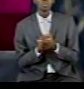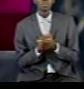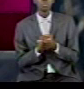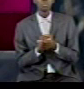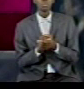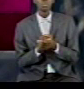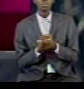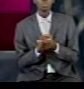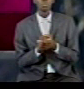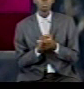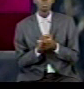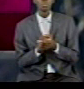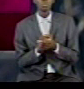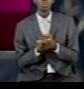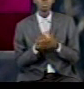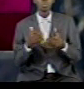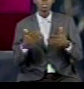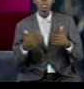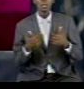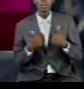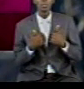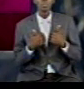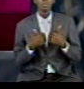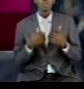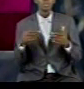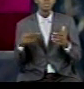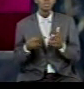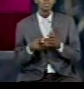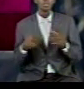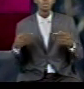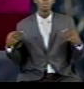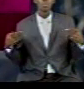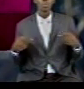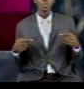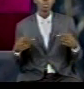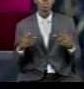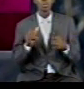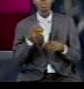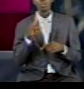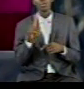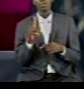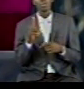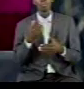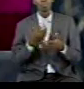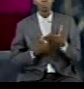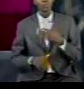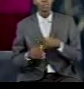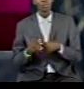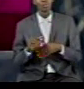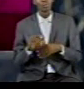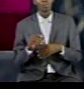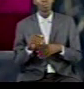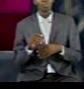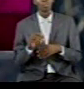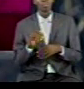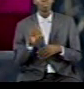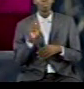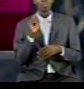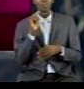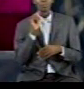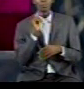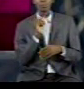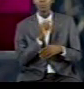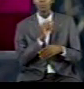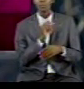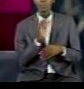I have those pains in my heart. Whenever someone's wronged me, I feel pain in my heart because I can't express